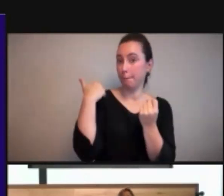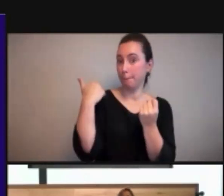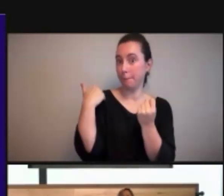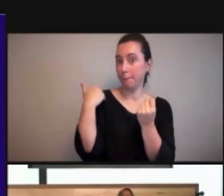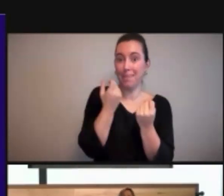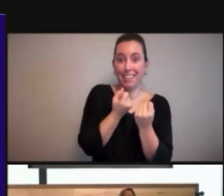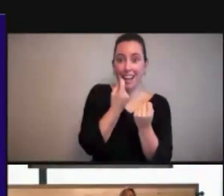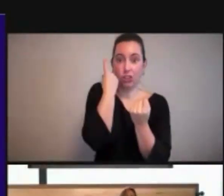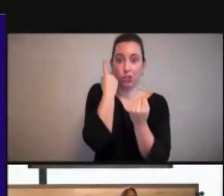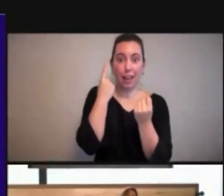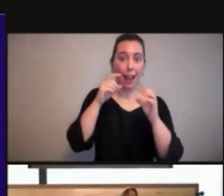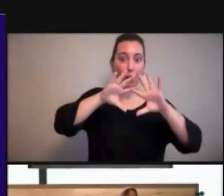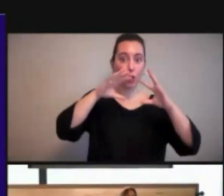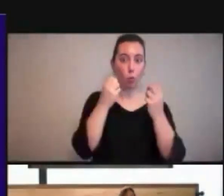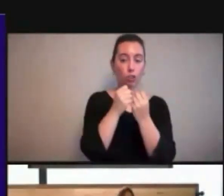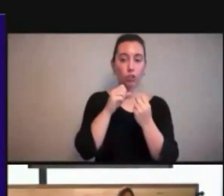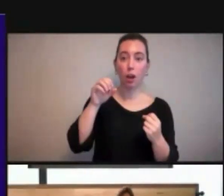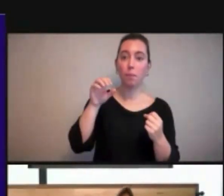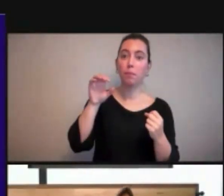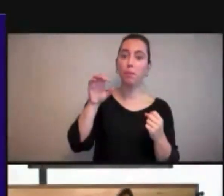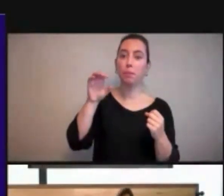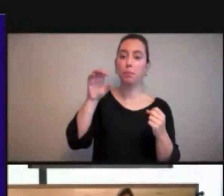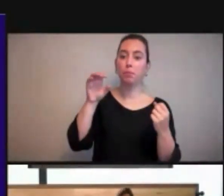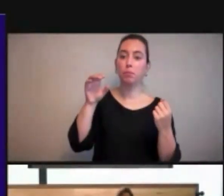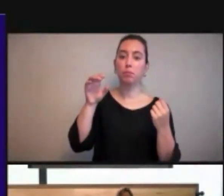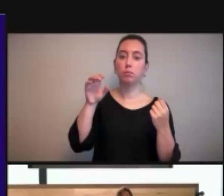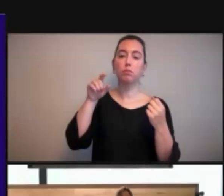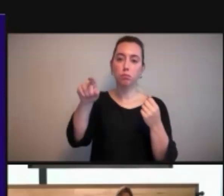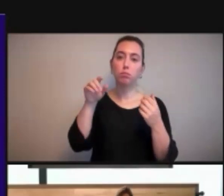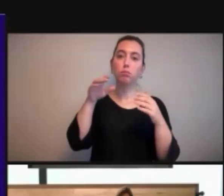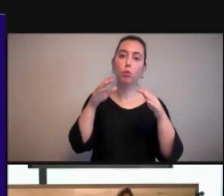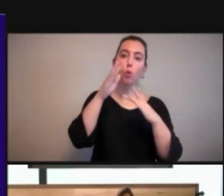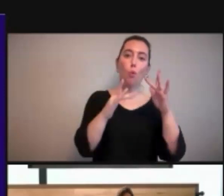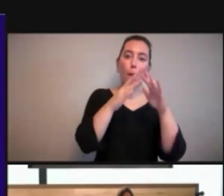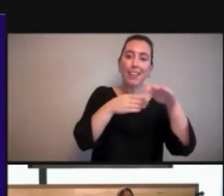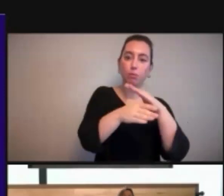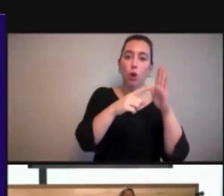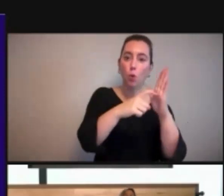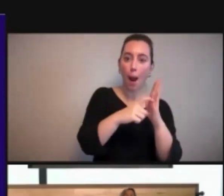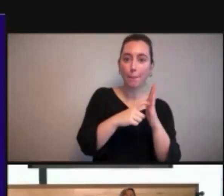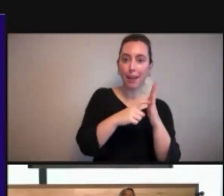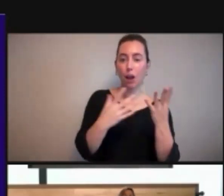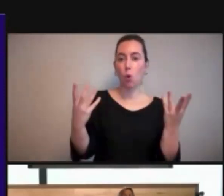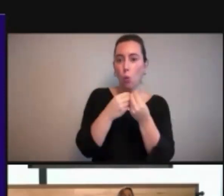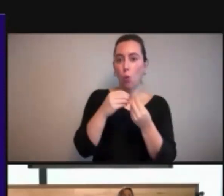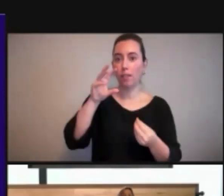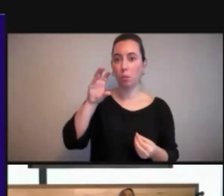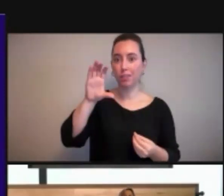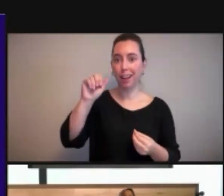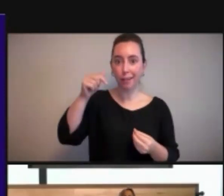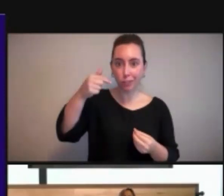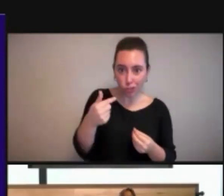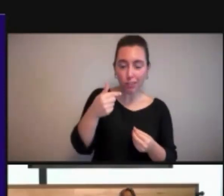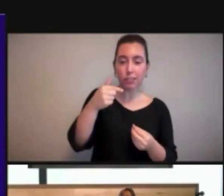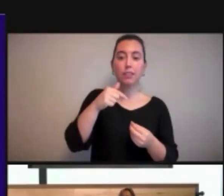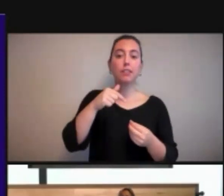yesterday around the EN requirements that go beyond WCAG. We have an end user focus, a whole panel where end users discuss